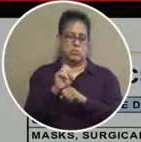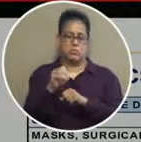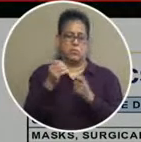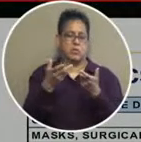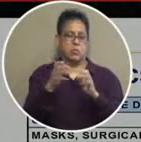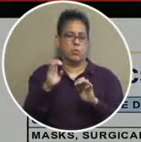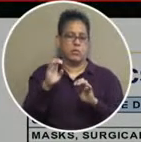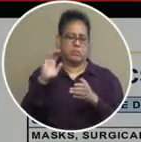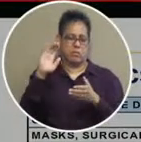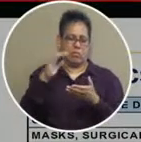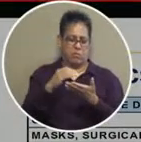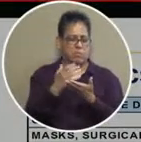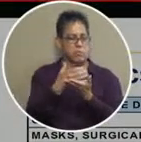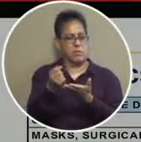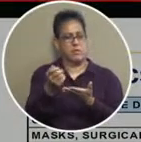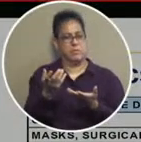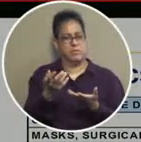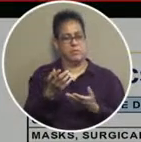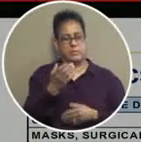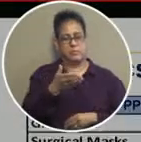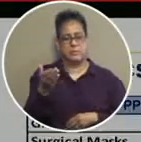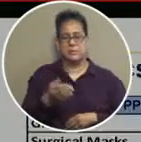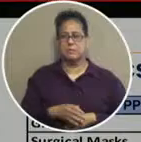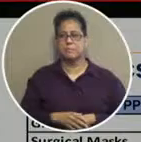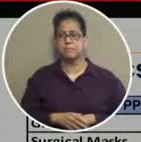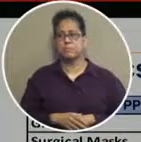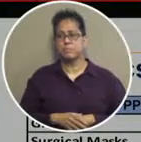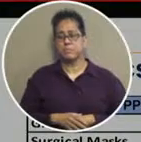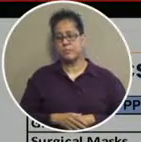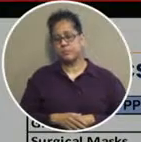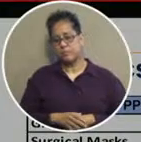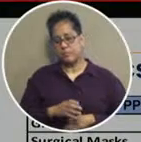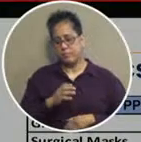running out of the supplies. Next slide, please.